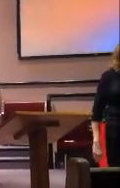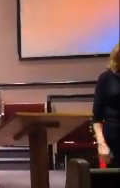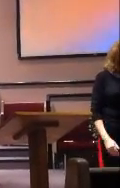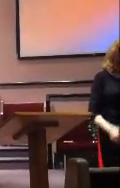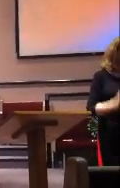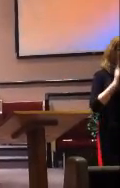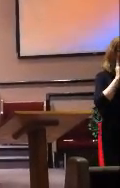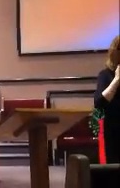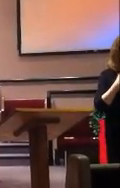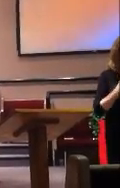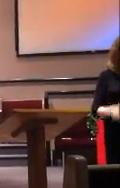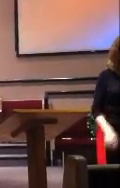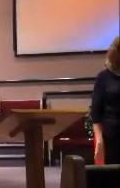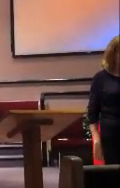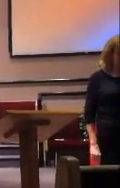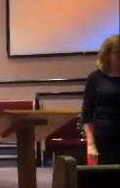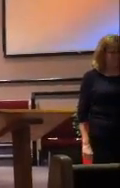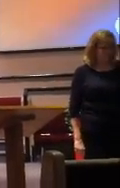Did you hear me?